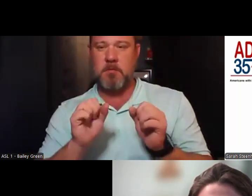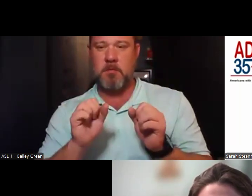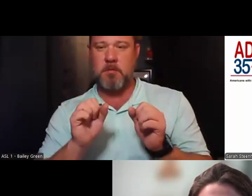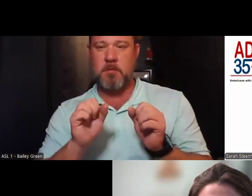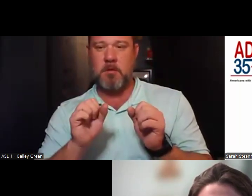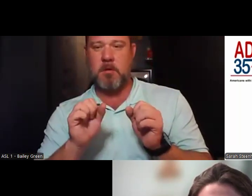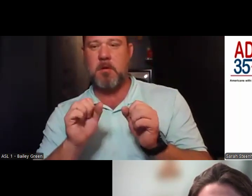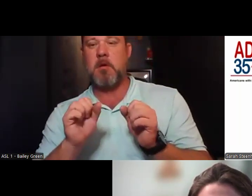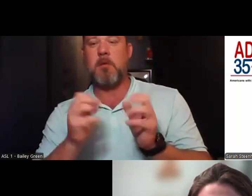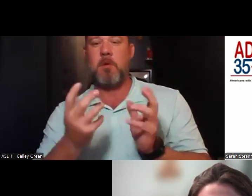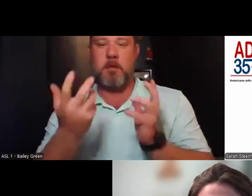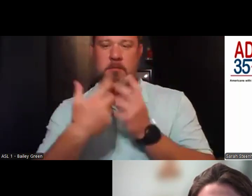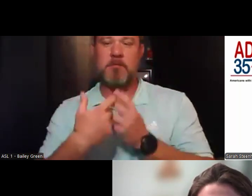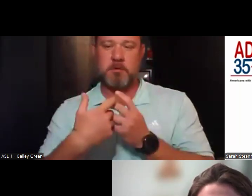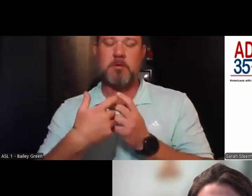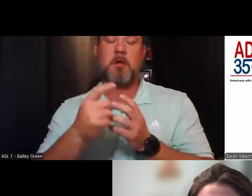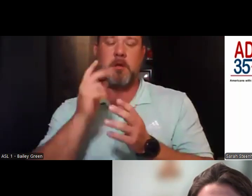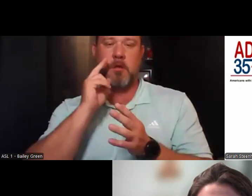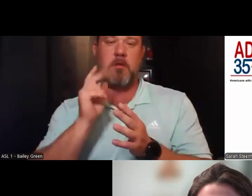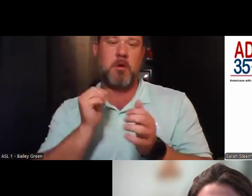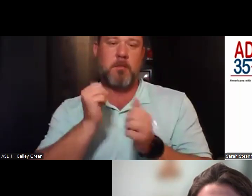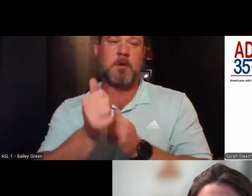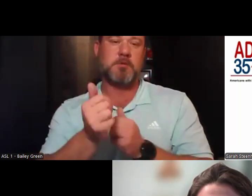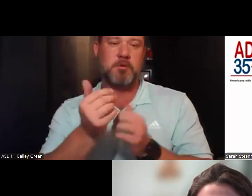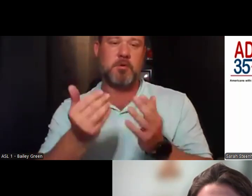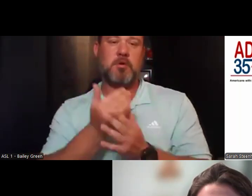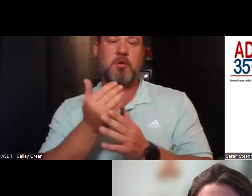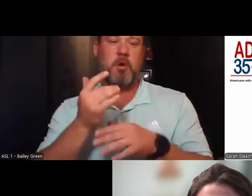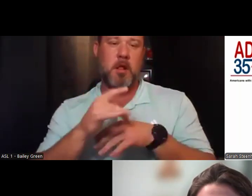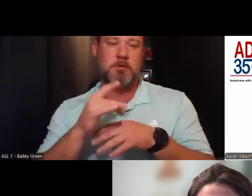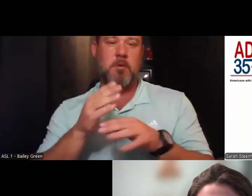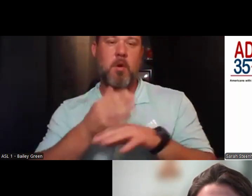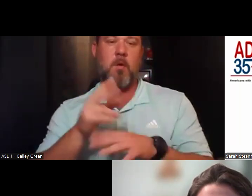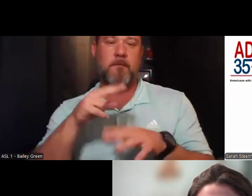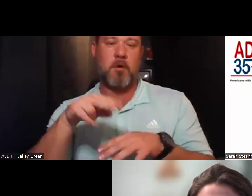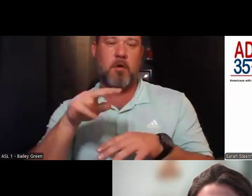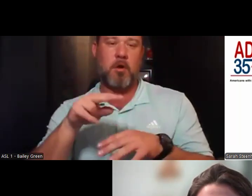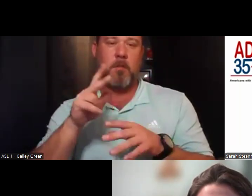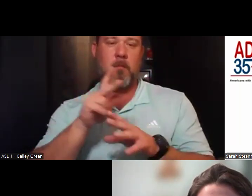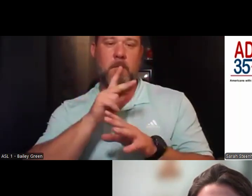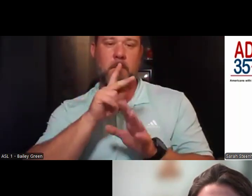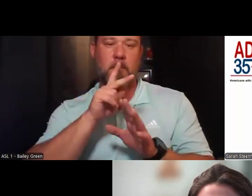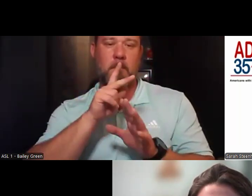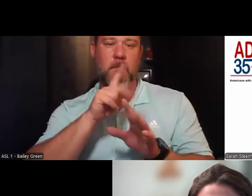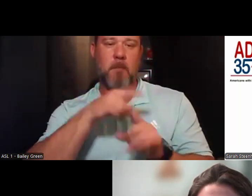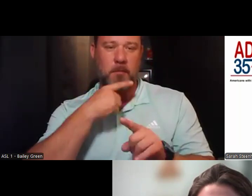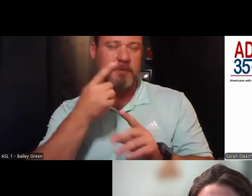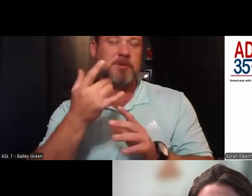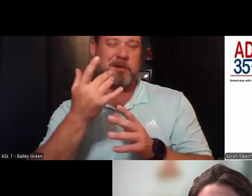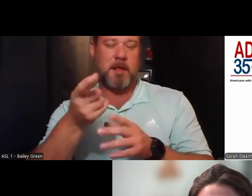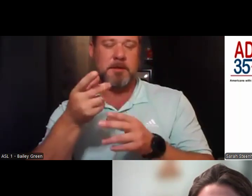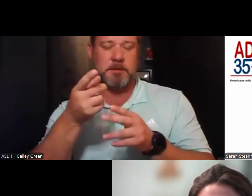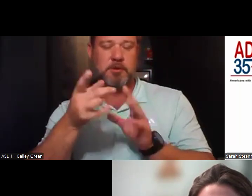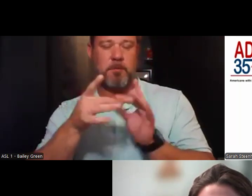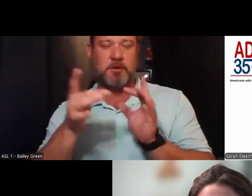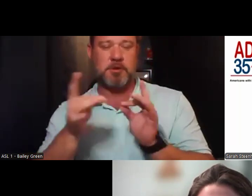within that infrastructure, and then look beyond to near eligible or overlooked population, as you guys had called it. So I really appreciate